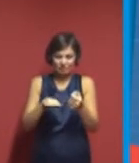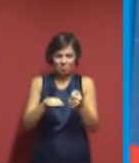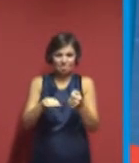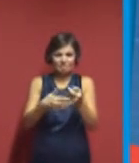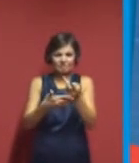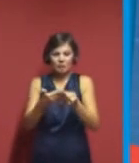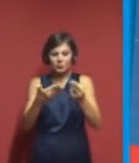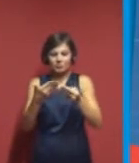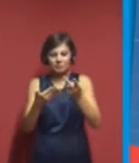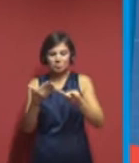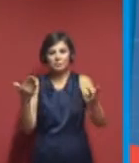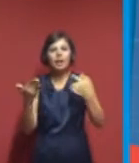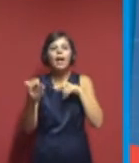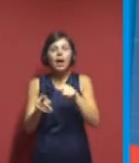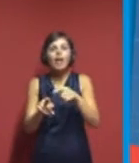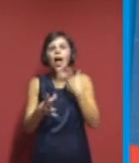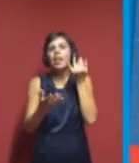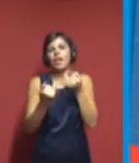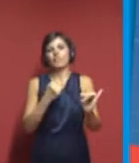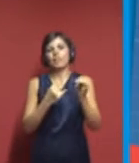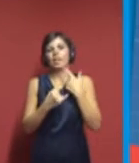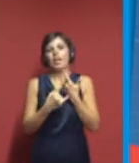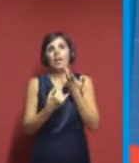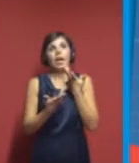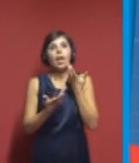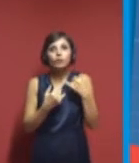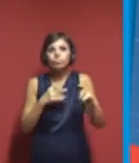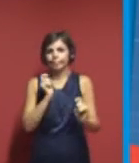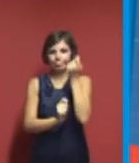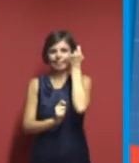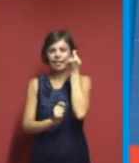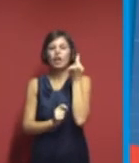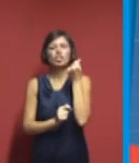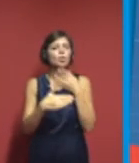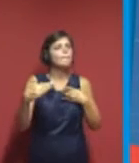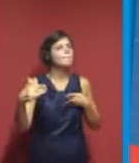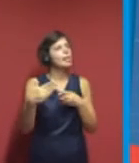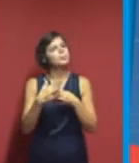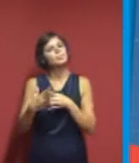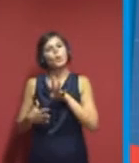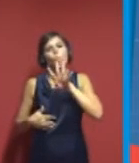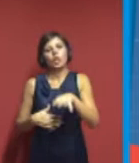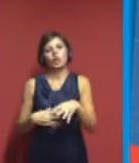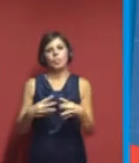but will maximally cost $4,000. It is quite a different approach of how to design the electronic board. I used